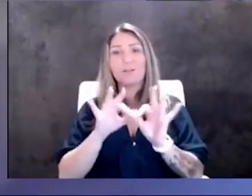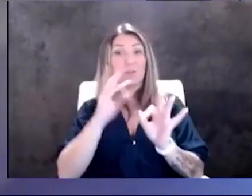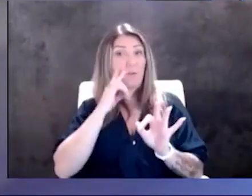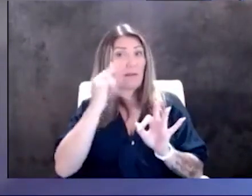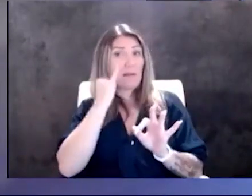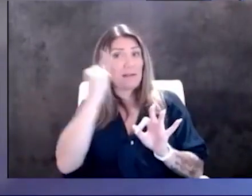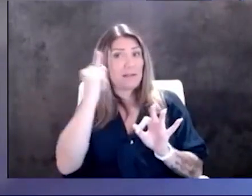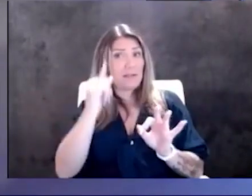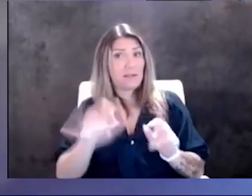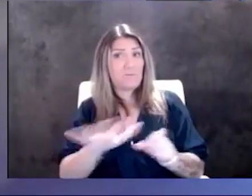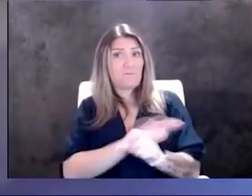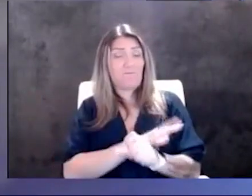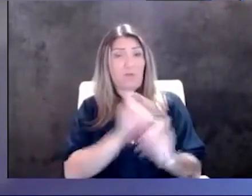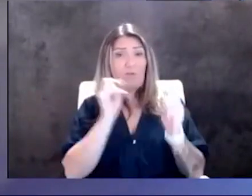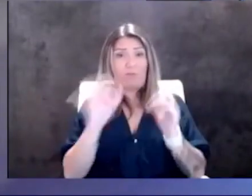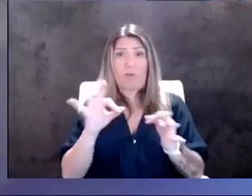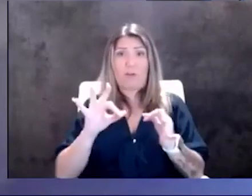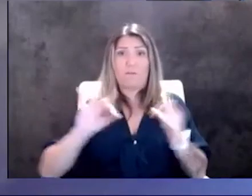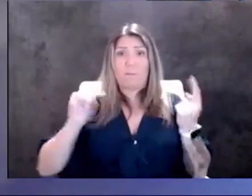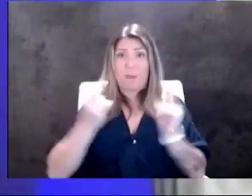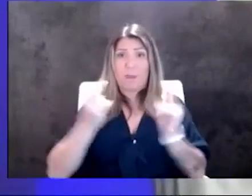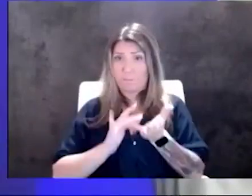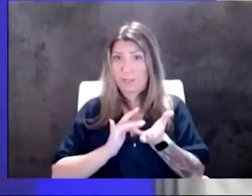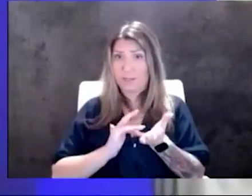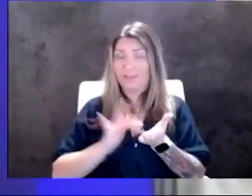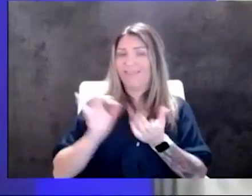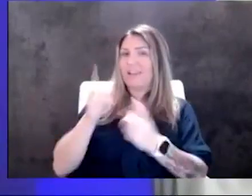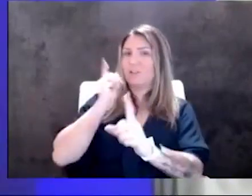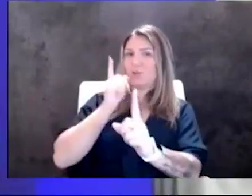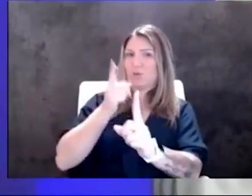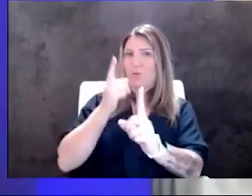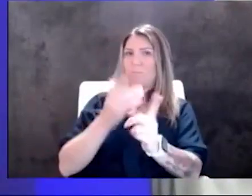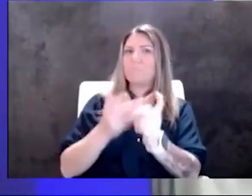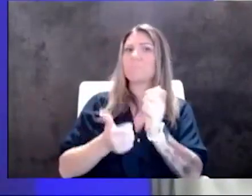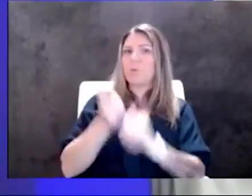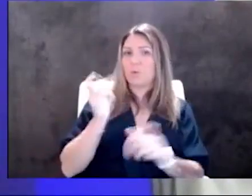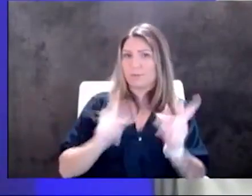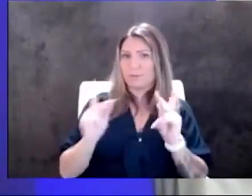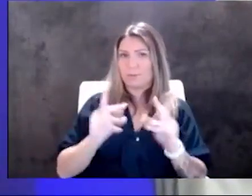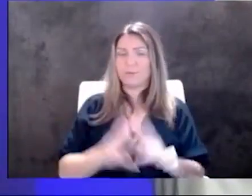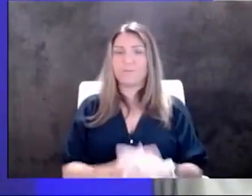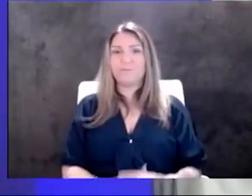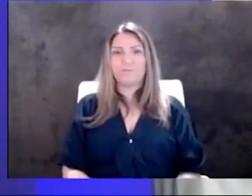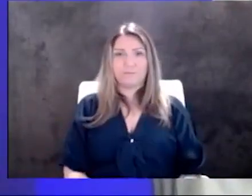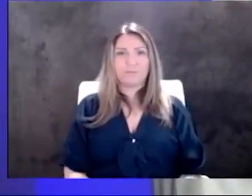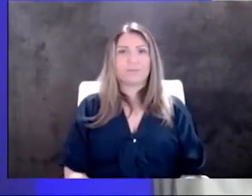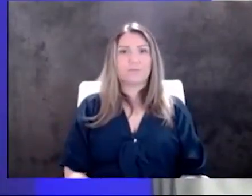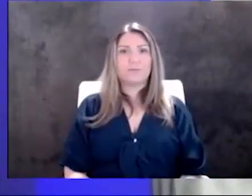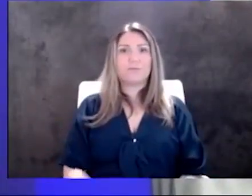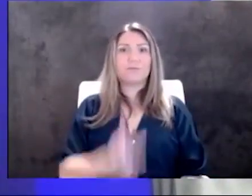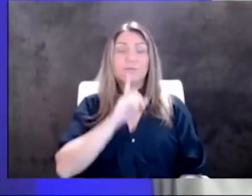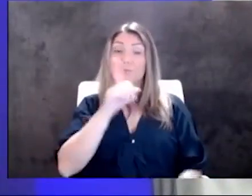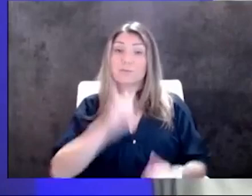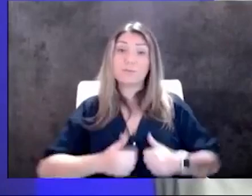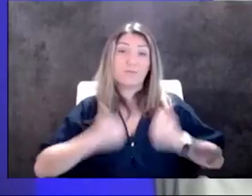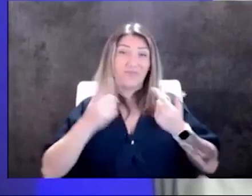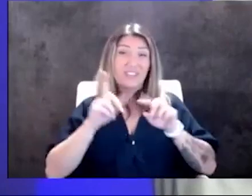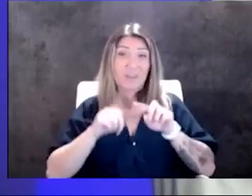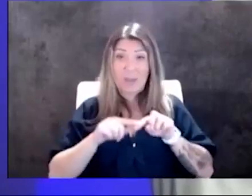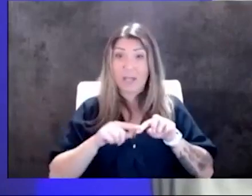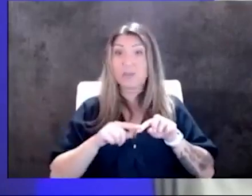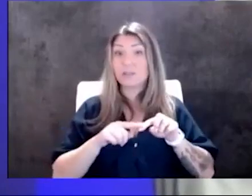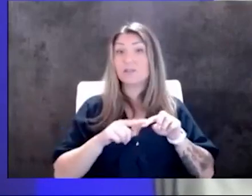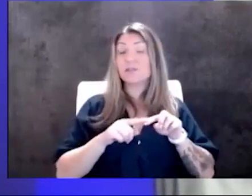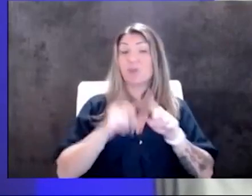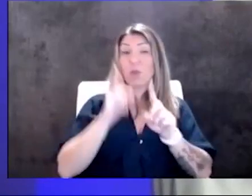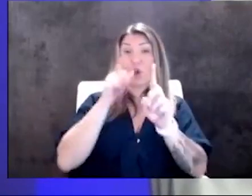pain medications? I mean, that's our goal for most people. The reality is it really just depends. Our goal is to stabilize their dosage